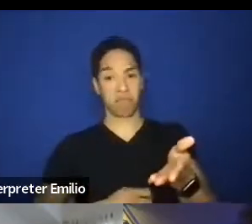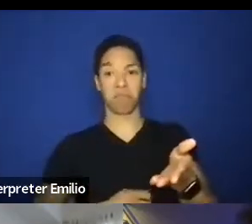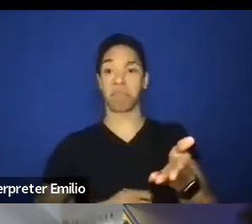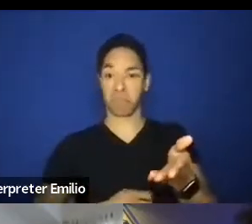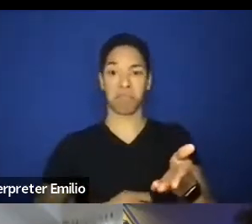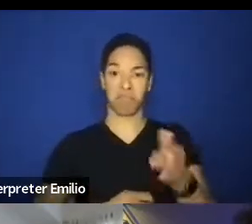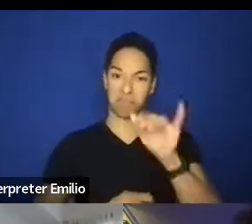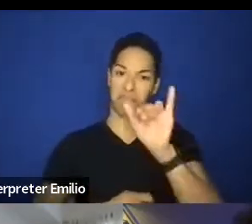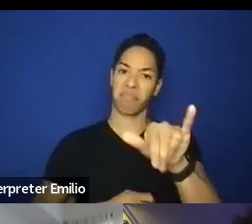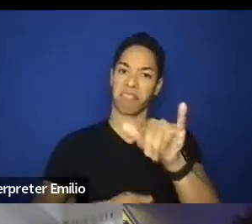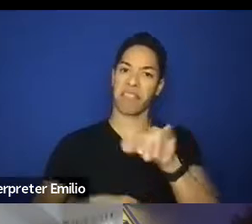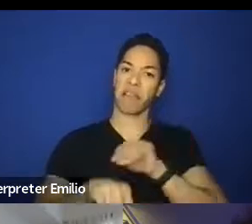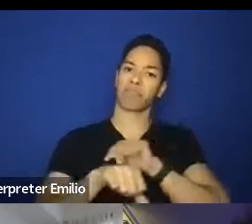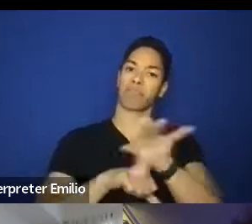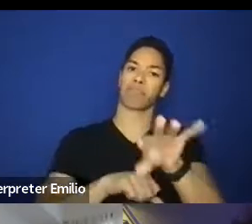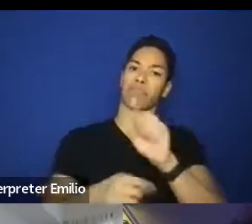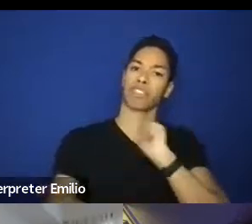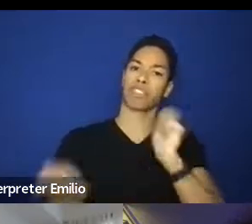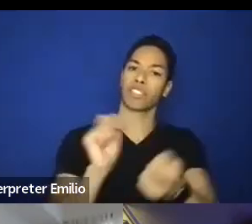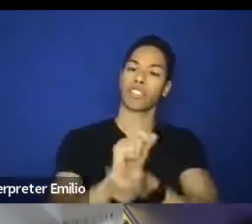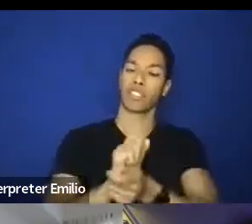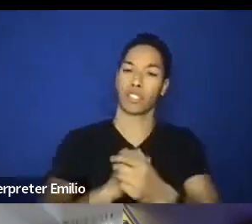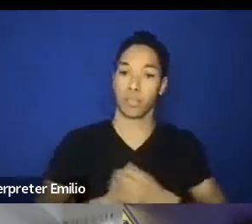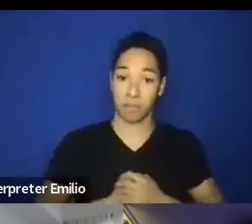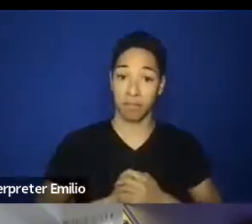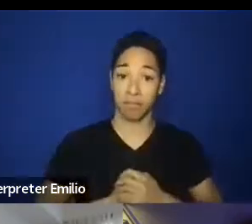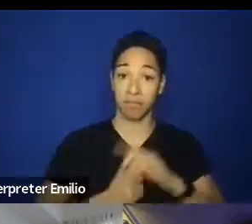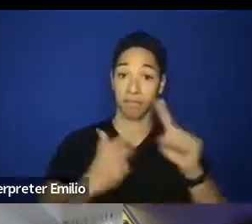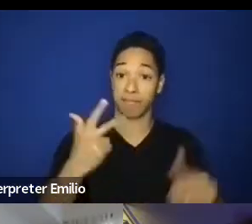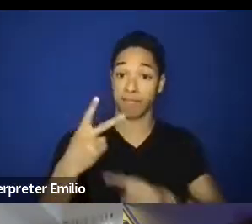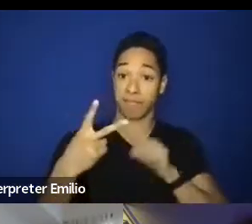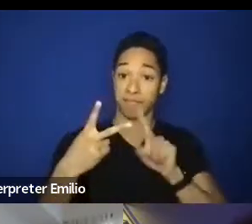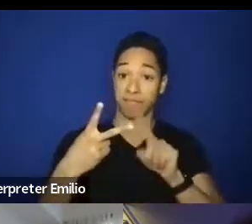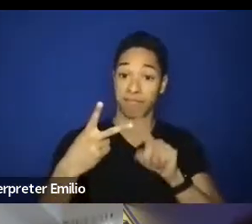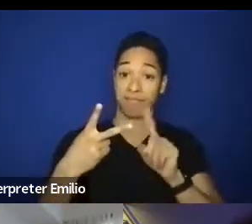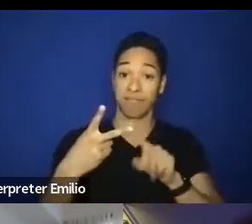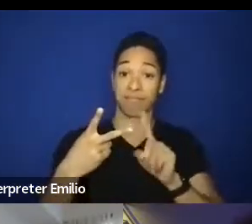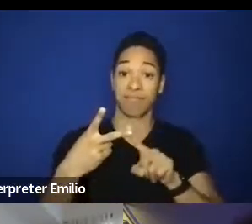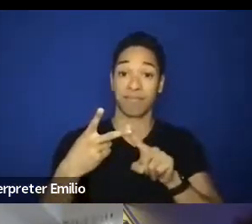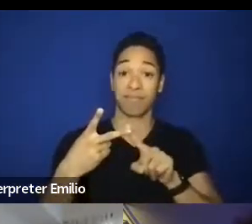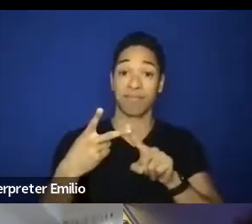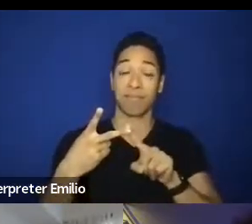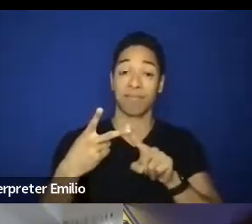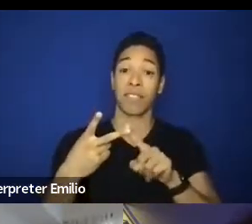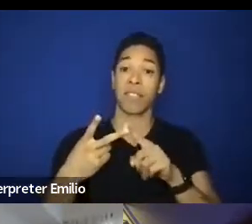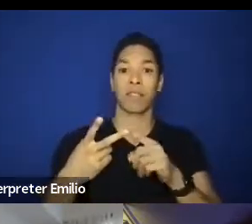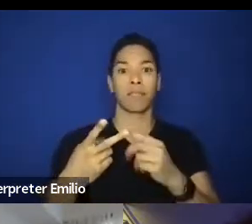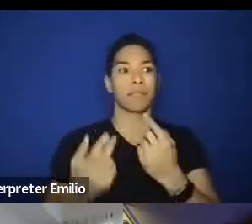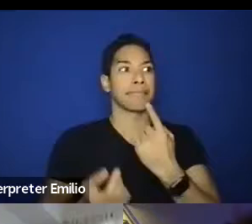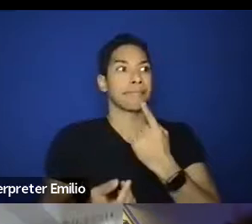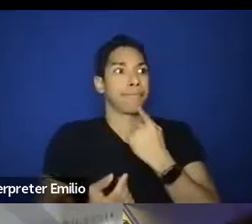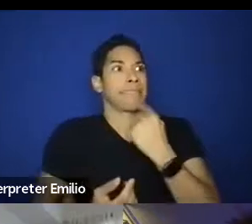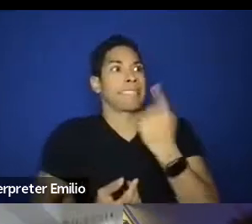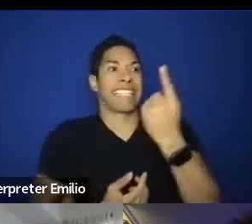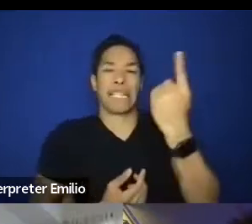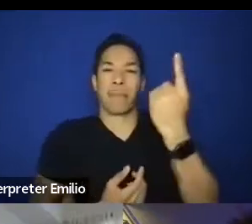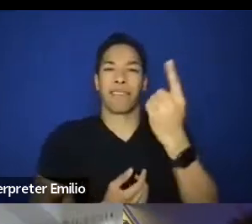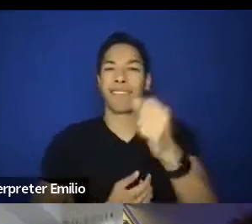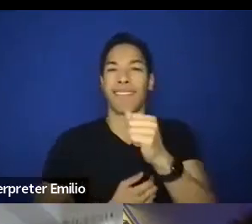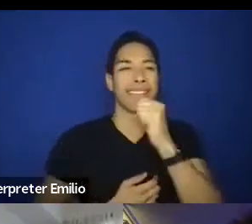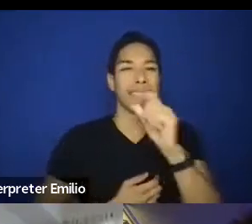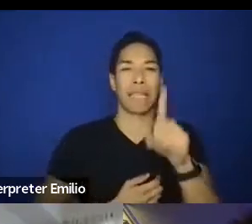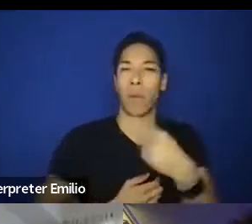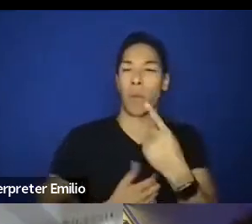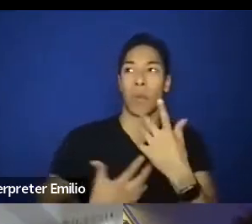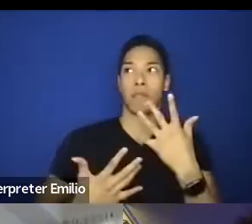it creates change. And then the next step is speaking up and not being afraid